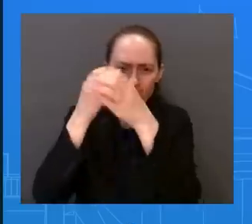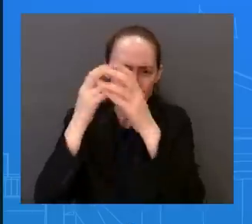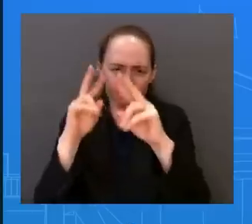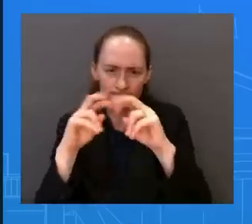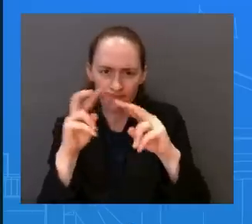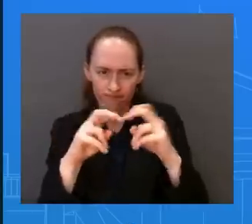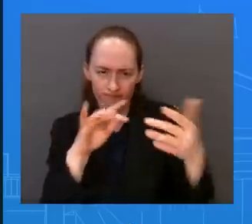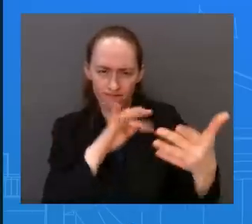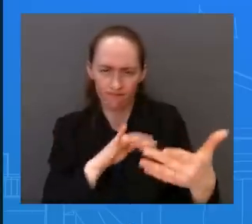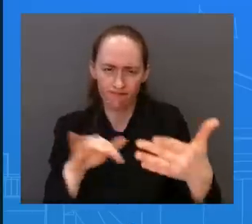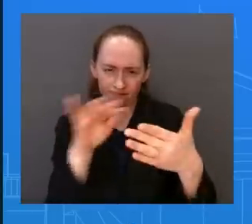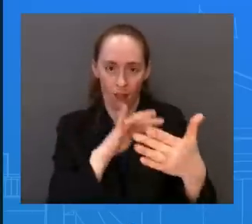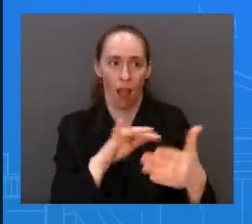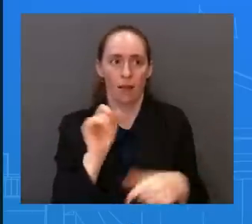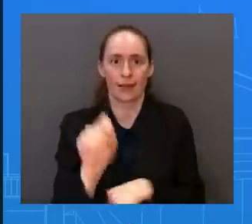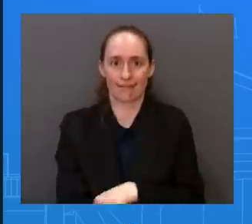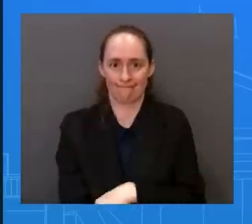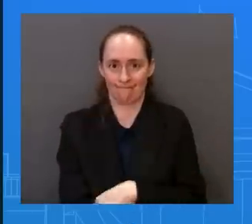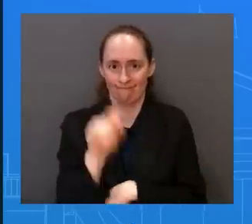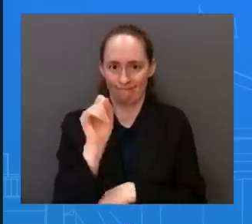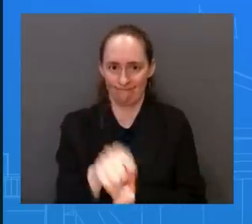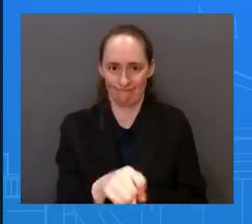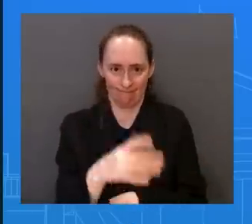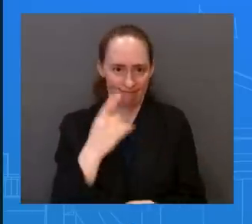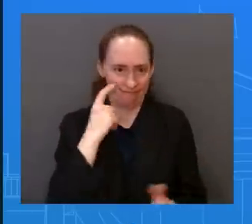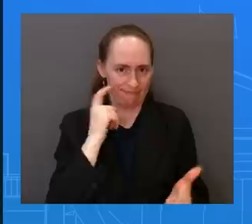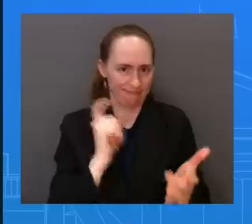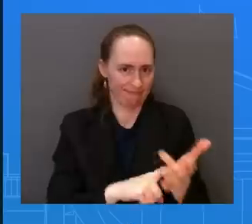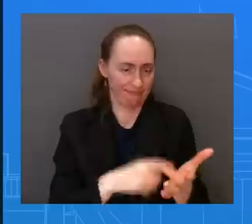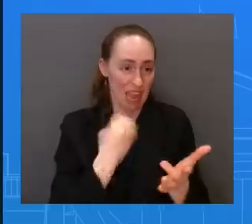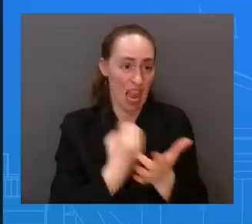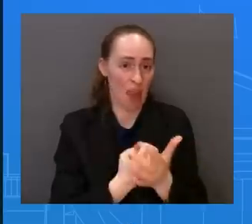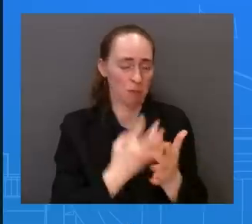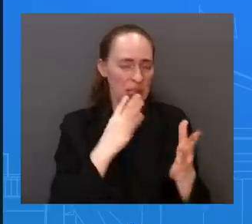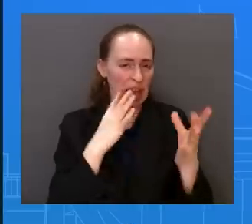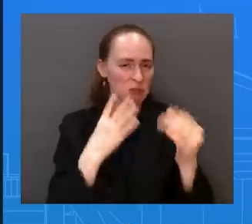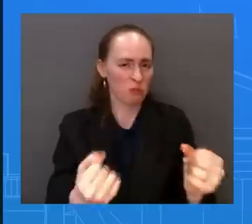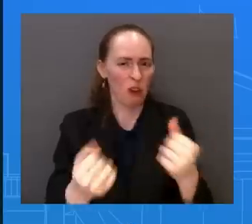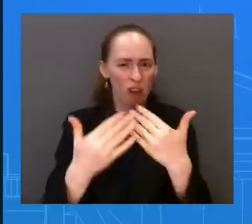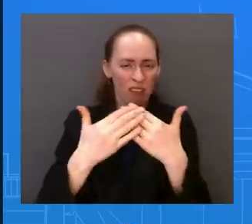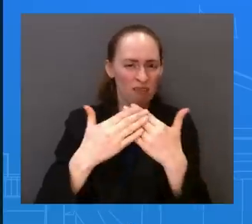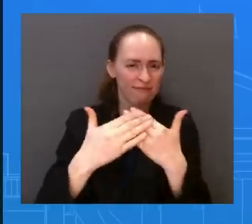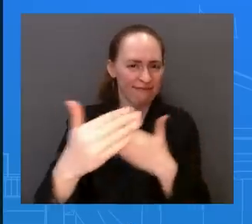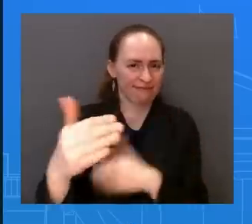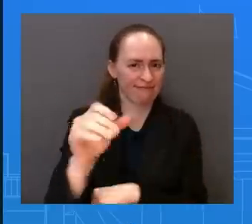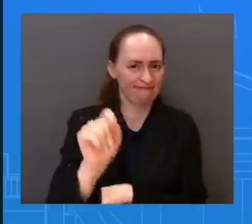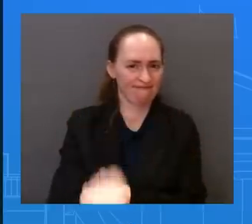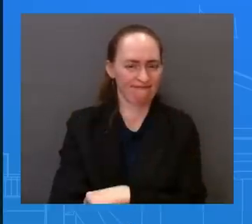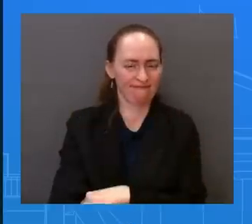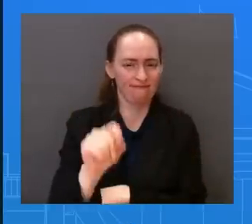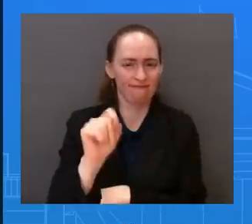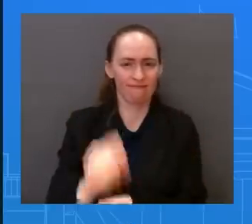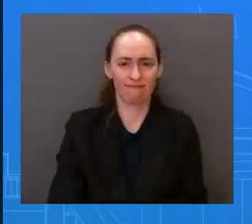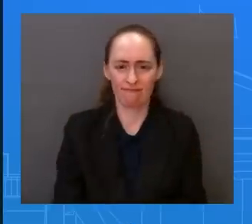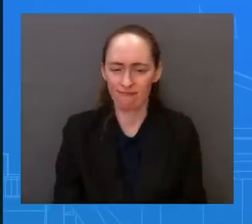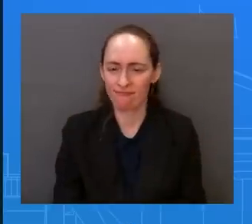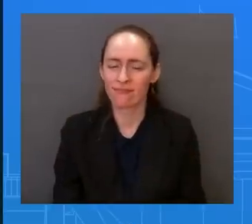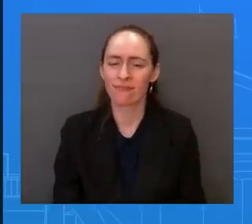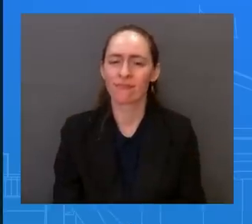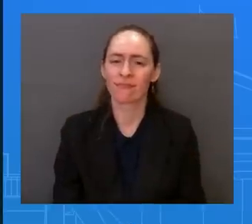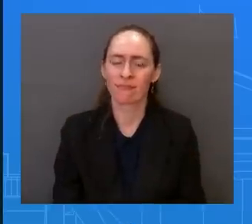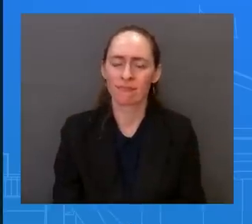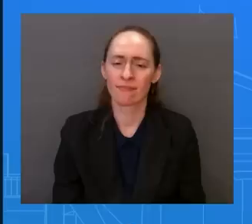saw political outcomes defy a lot of people's projections as well. Is that we're beginning to see that. But